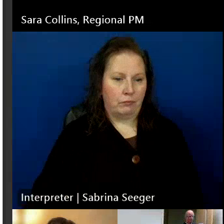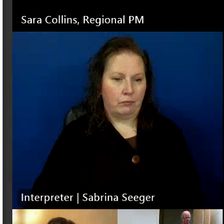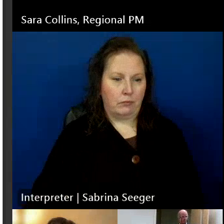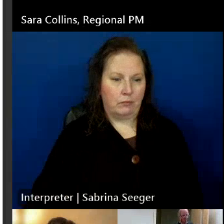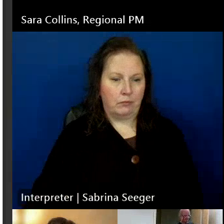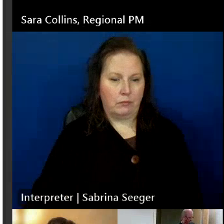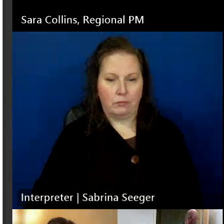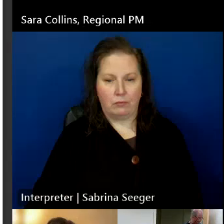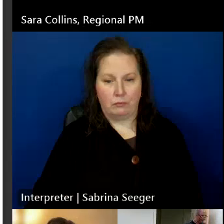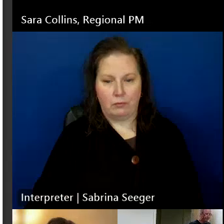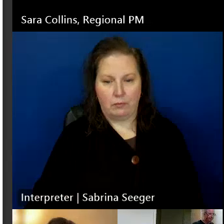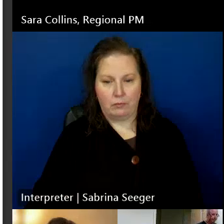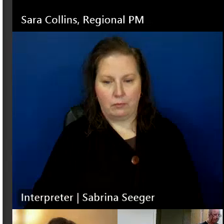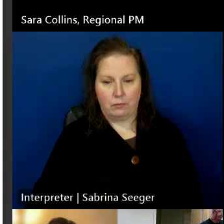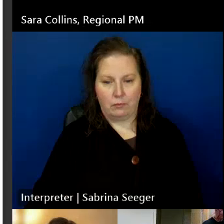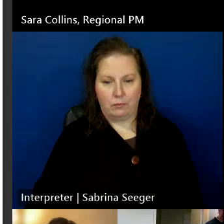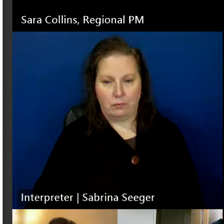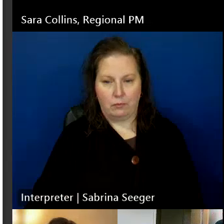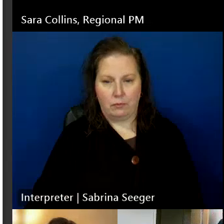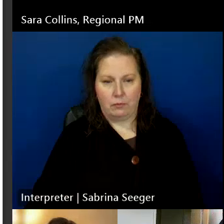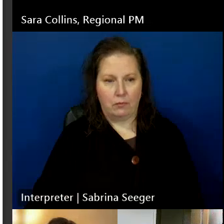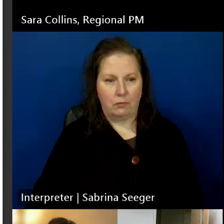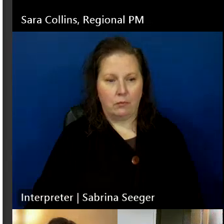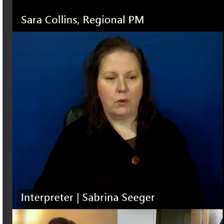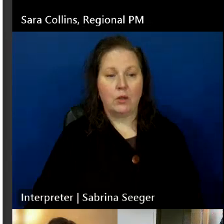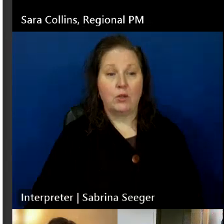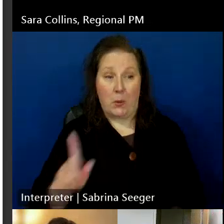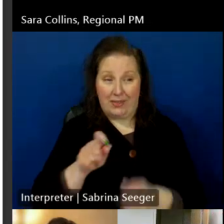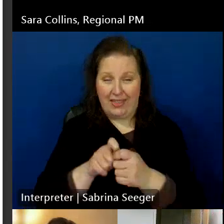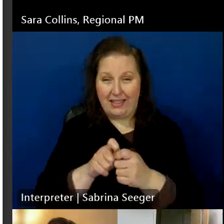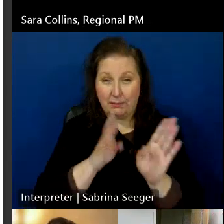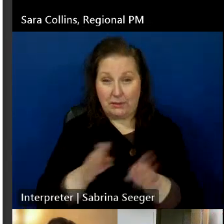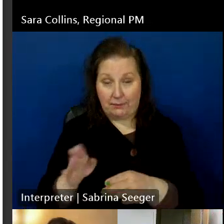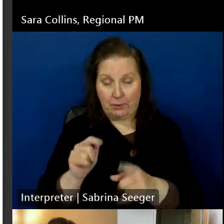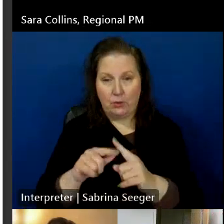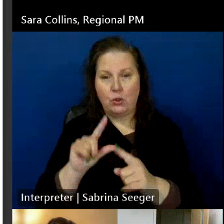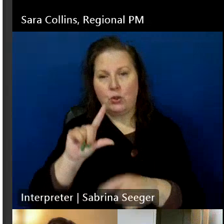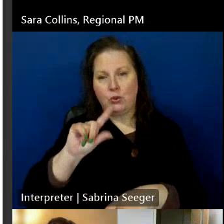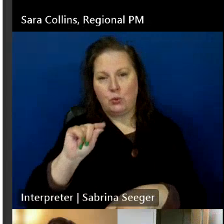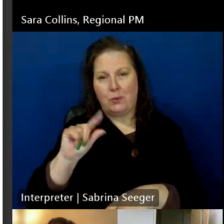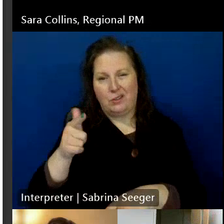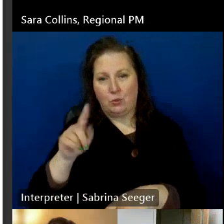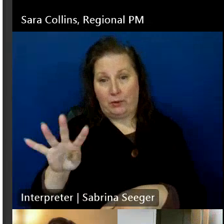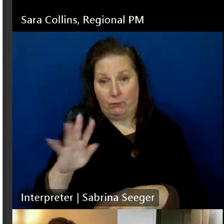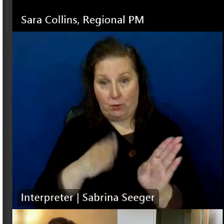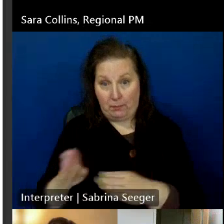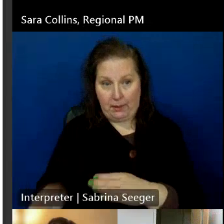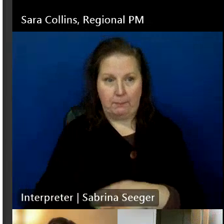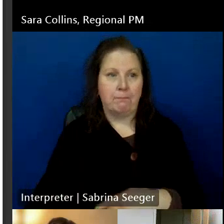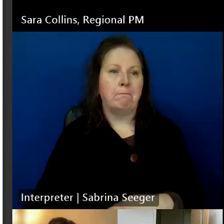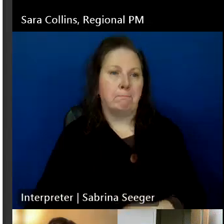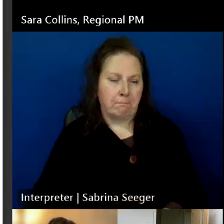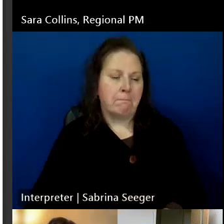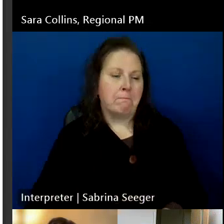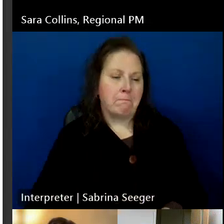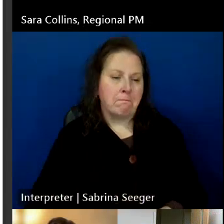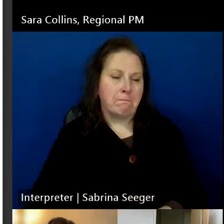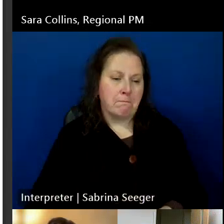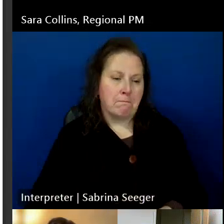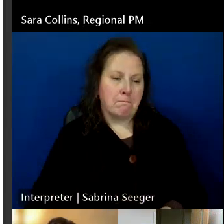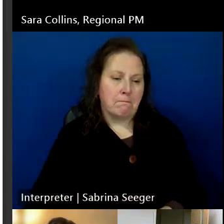So a little bit of context about this particular plan, the 2024 plan. As always, the plan